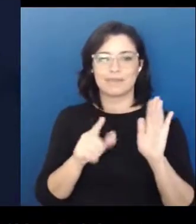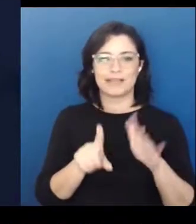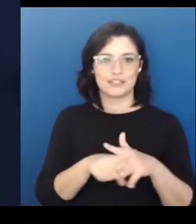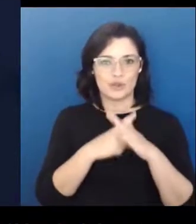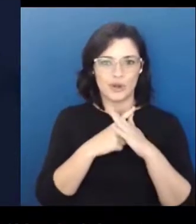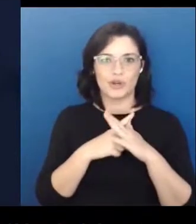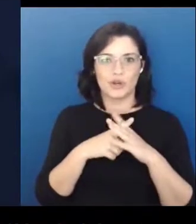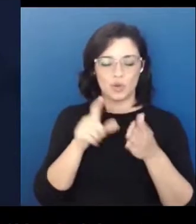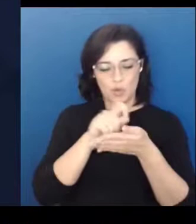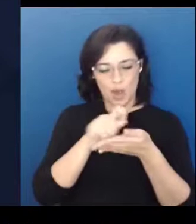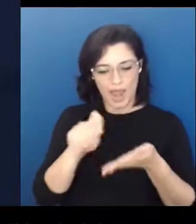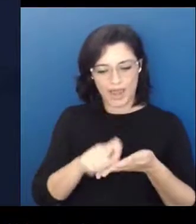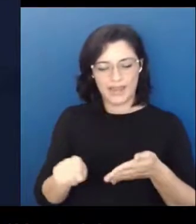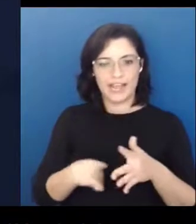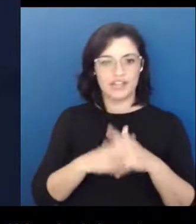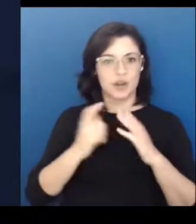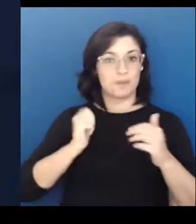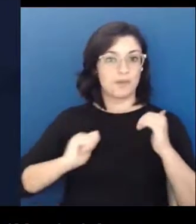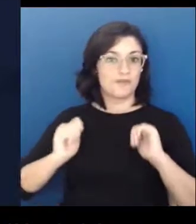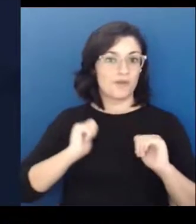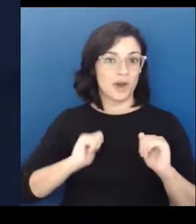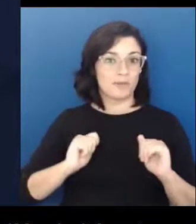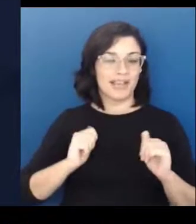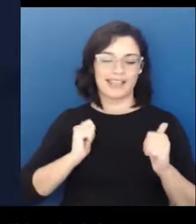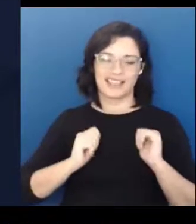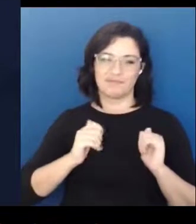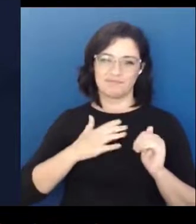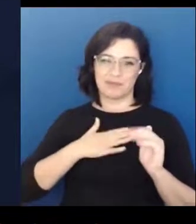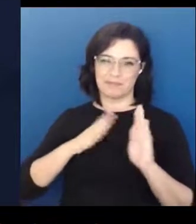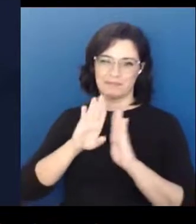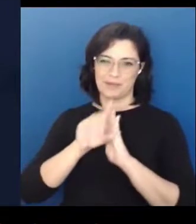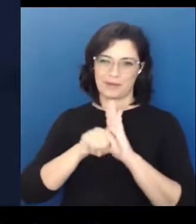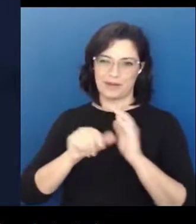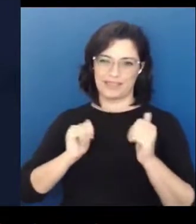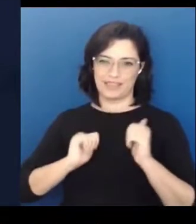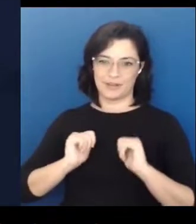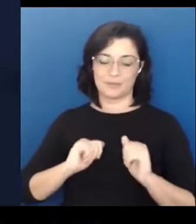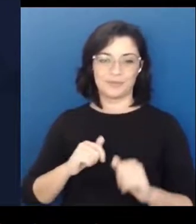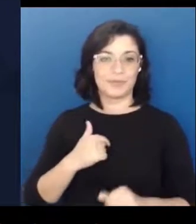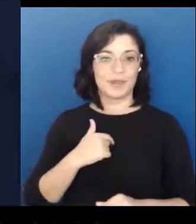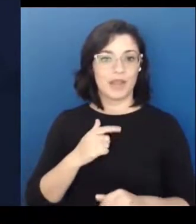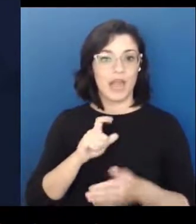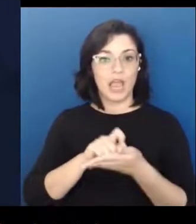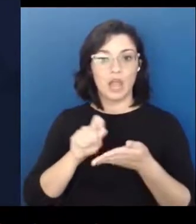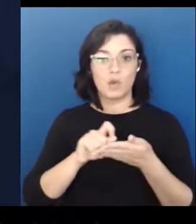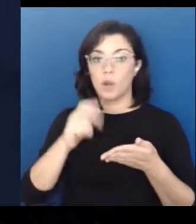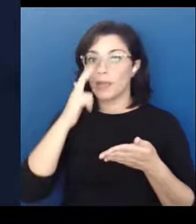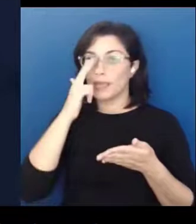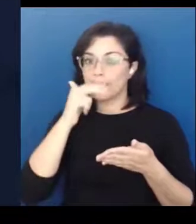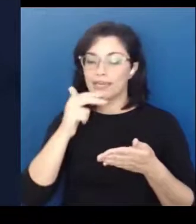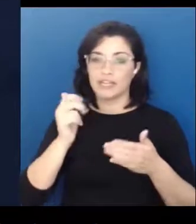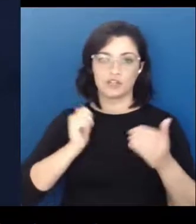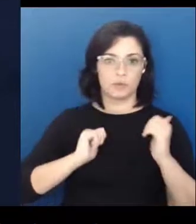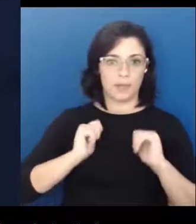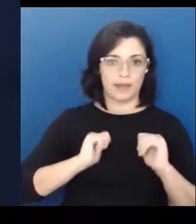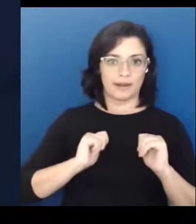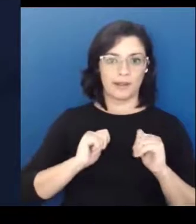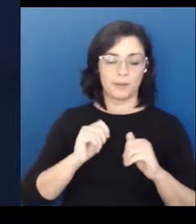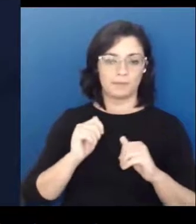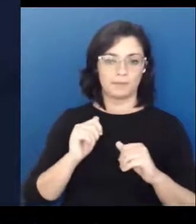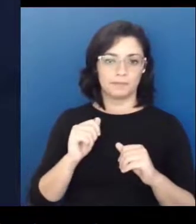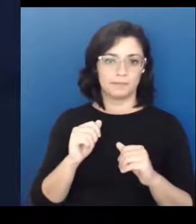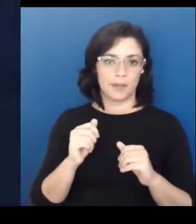was my background. I wrote comedic, dramatic performances, telling stories to help people